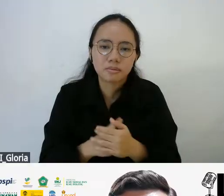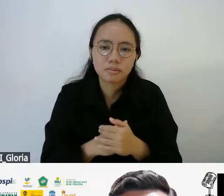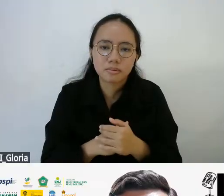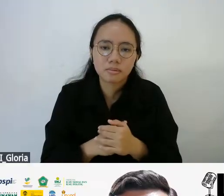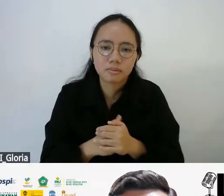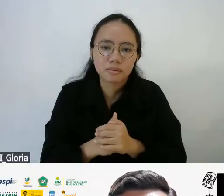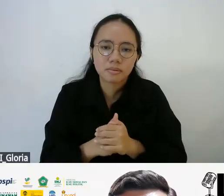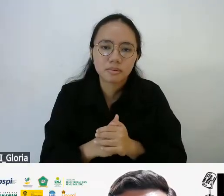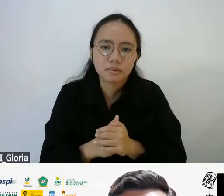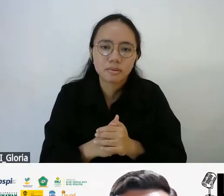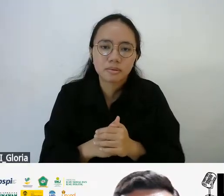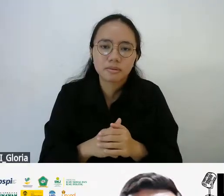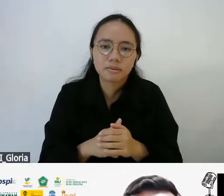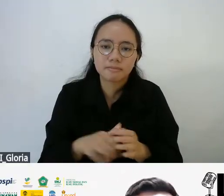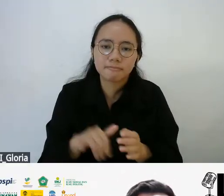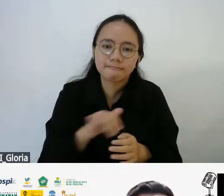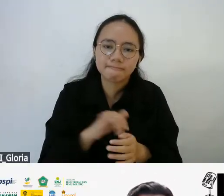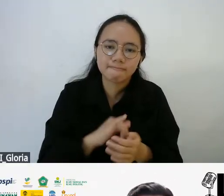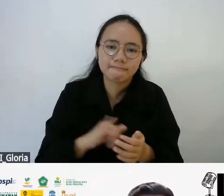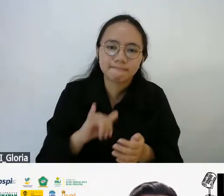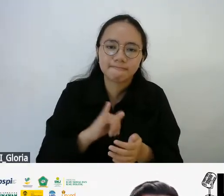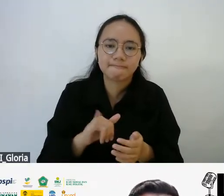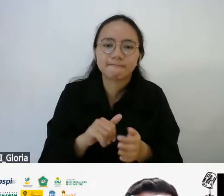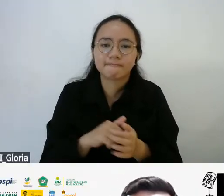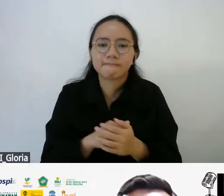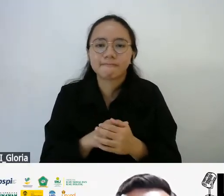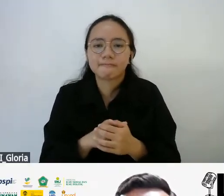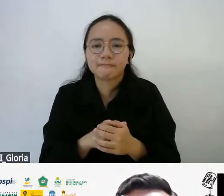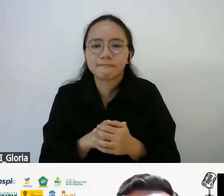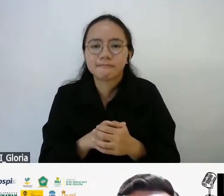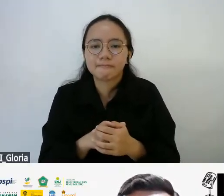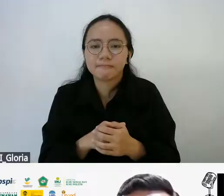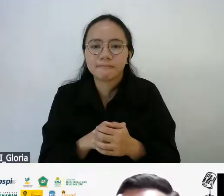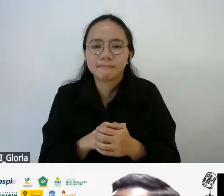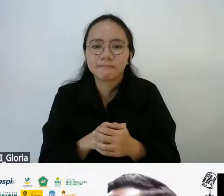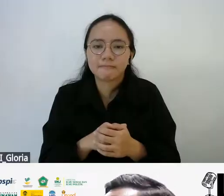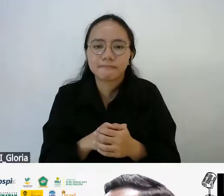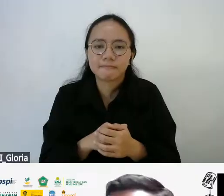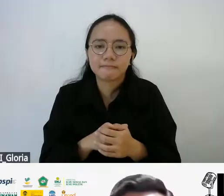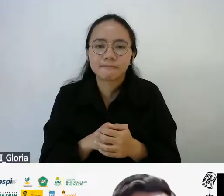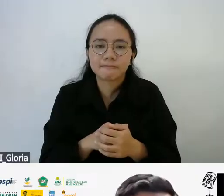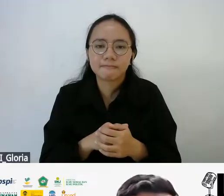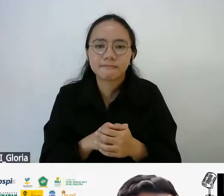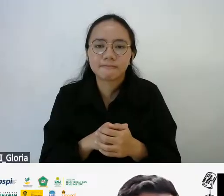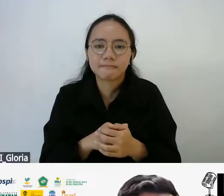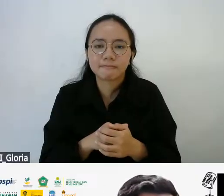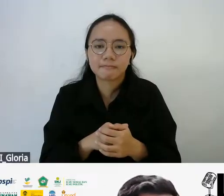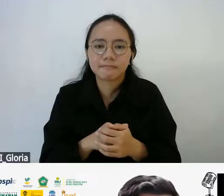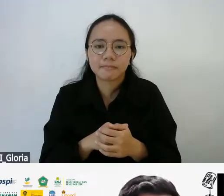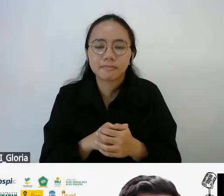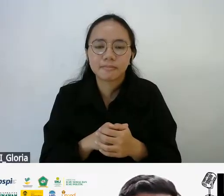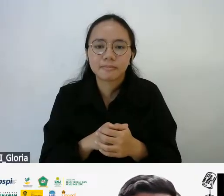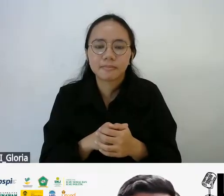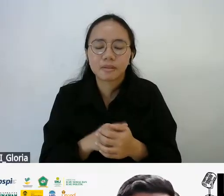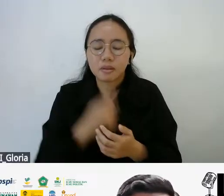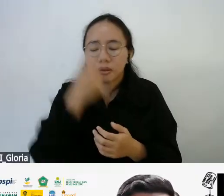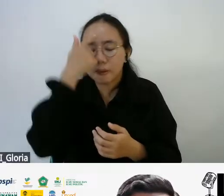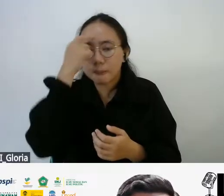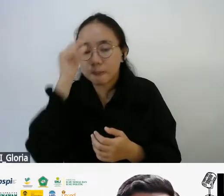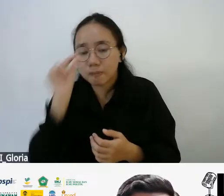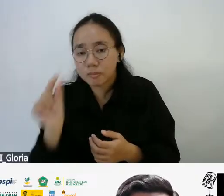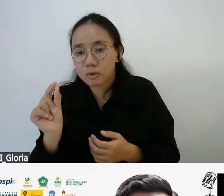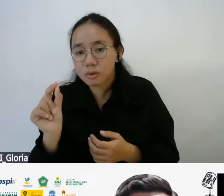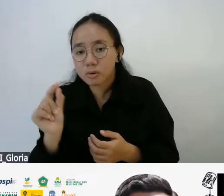Some of them are social workers, some of them are Okay. nurses. Ah, It really depends. So it could be a variety, but